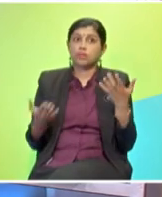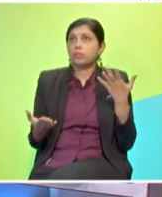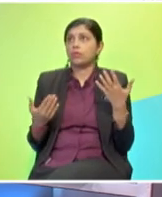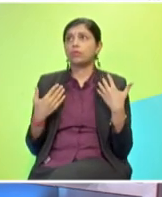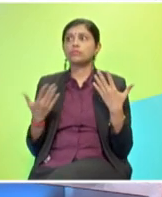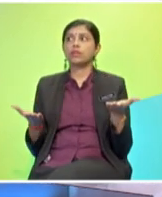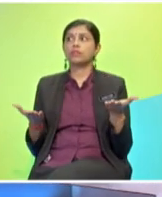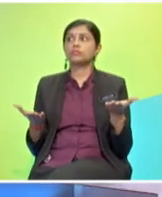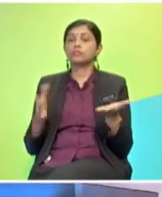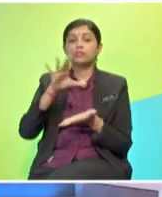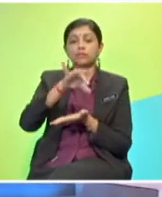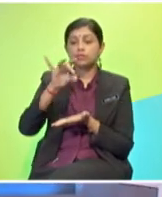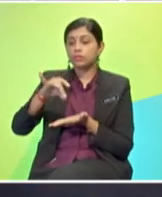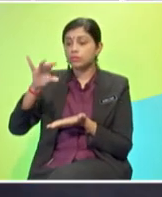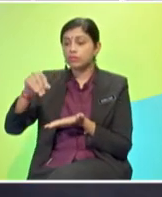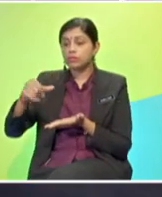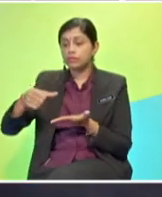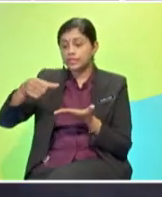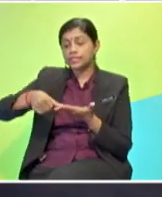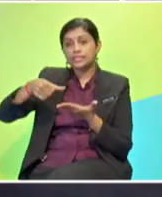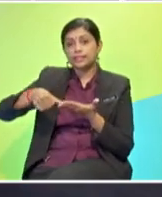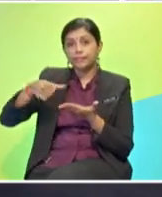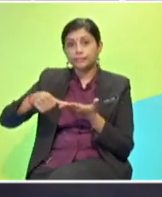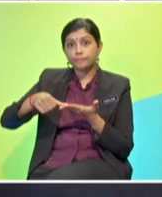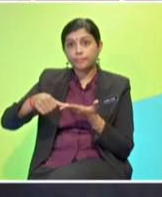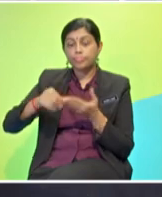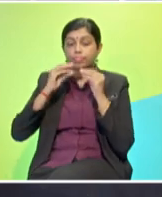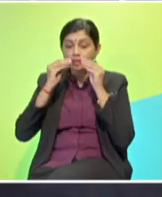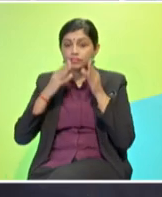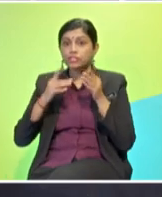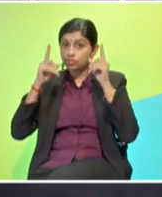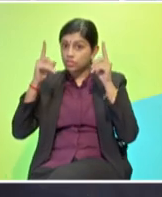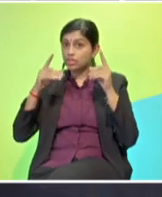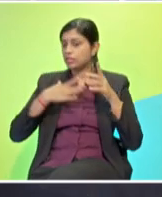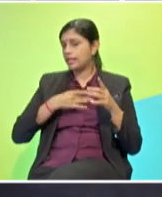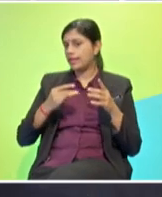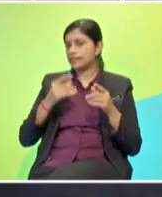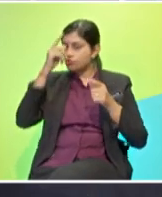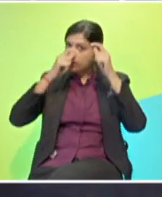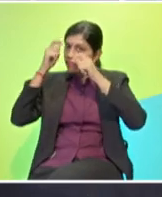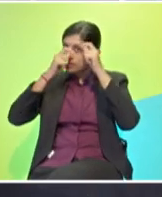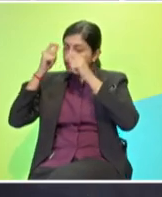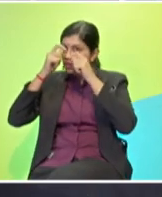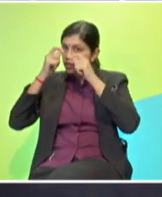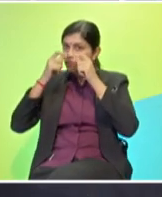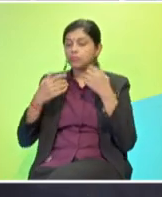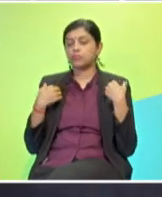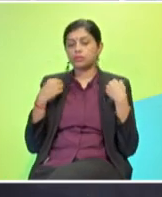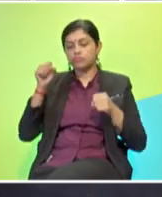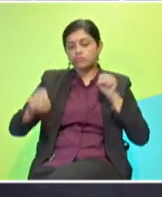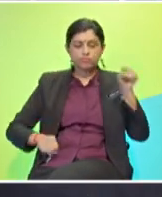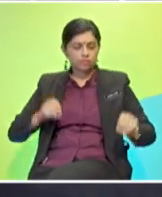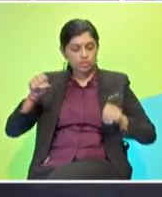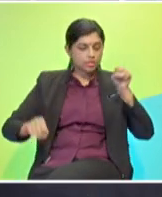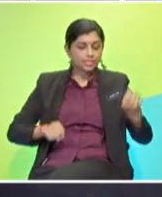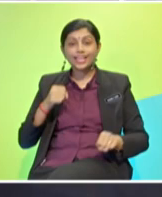can collect stamps, like myself, I love traveling. Traveling. Some people like cycling. Teacher, I love to